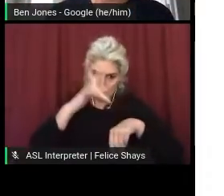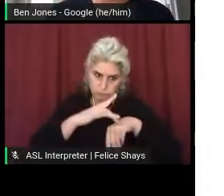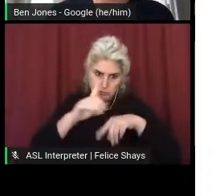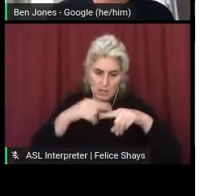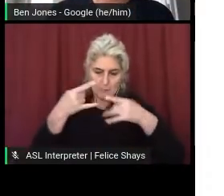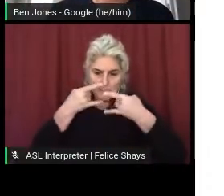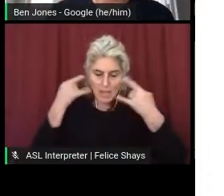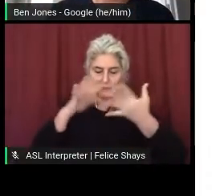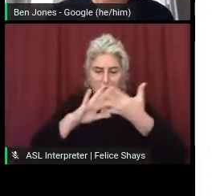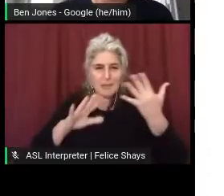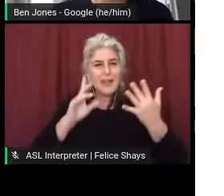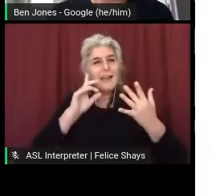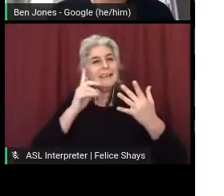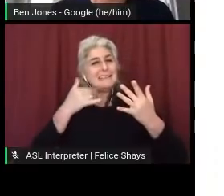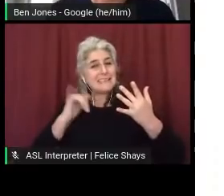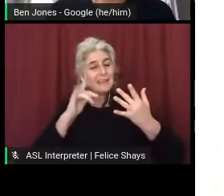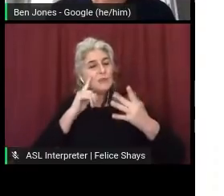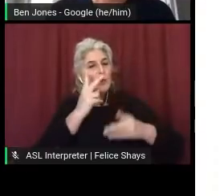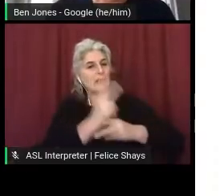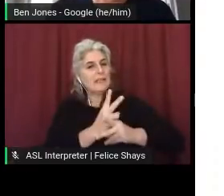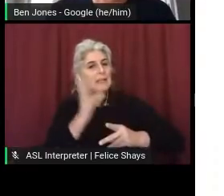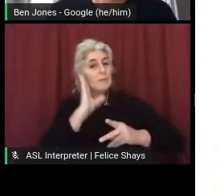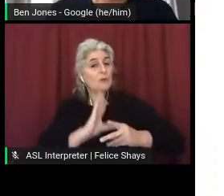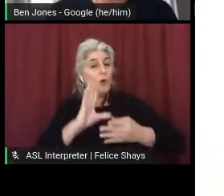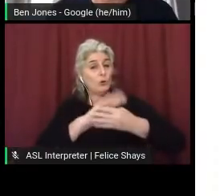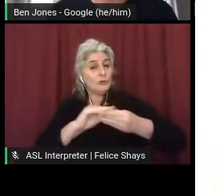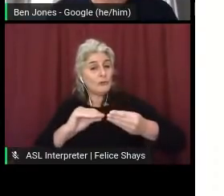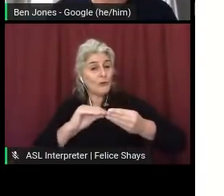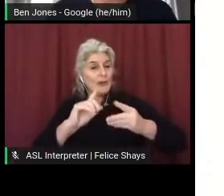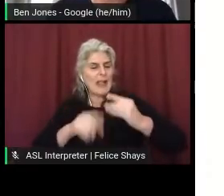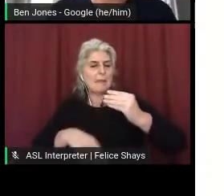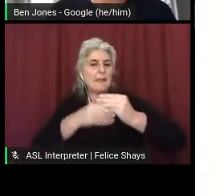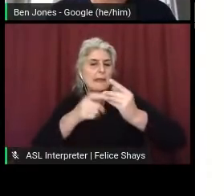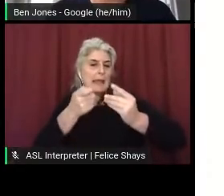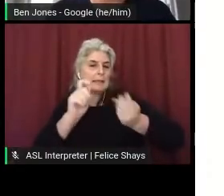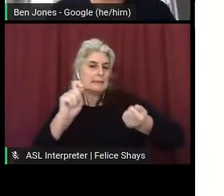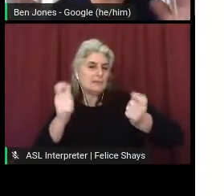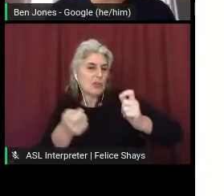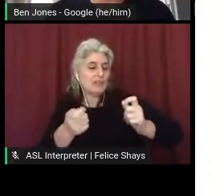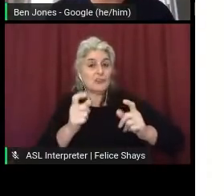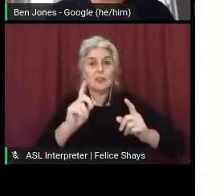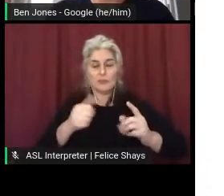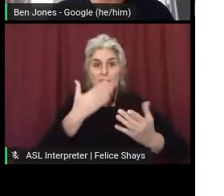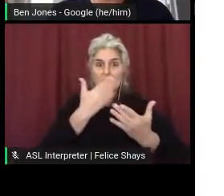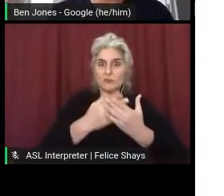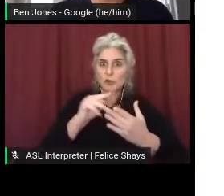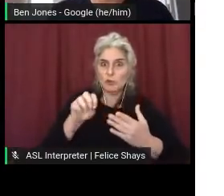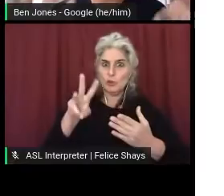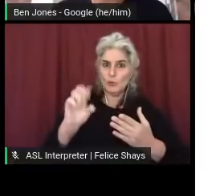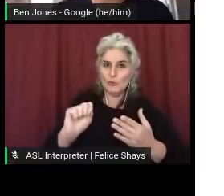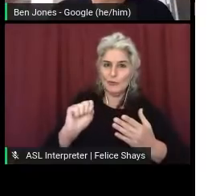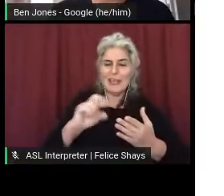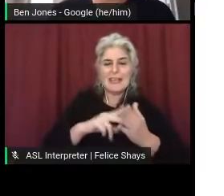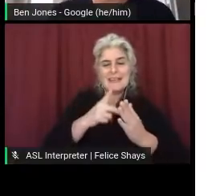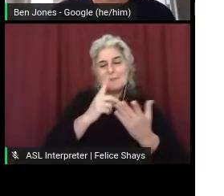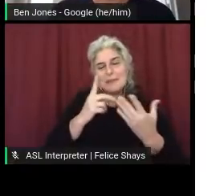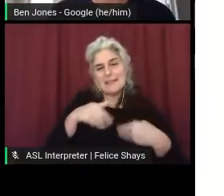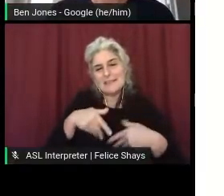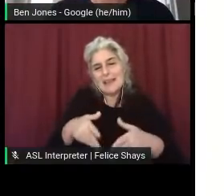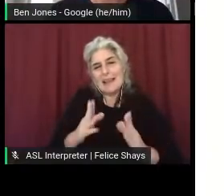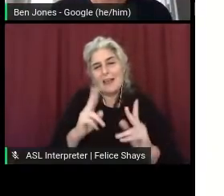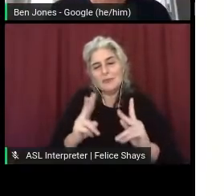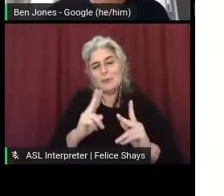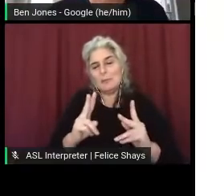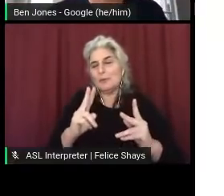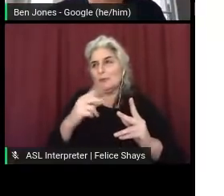in the way that you would previously. So that's good news. Part one, I think it gives a lot of storytelling that allows people to speak